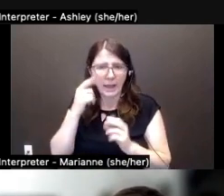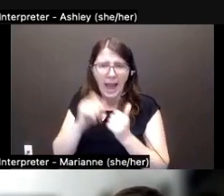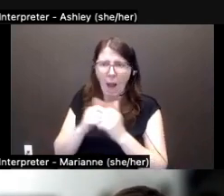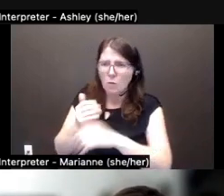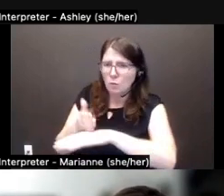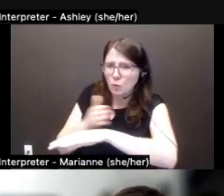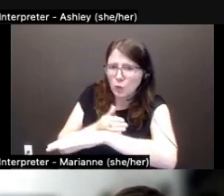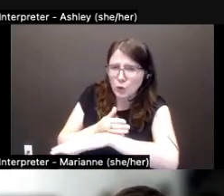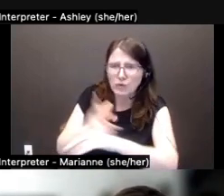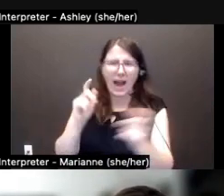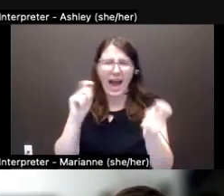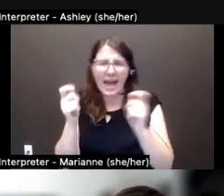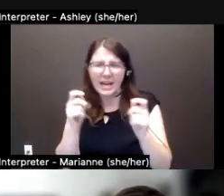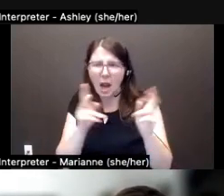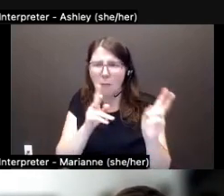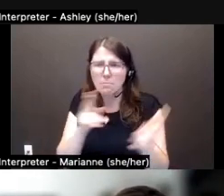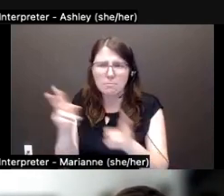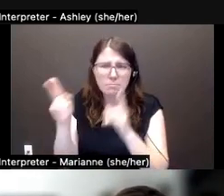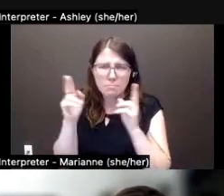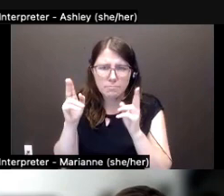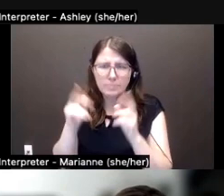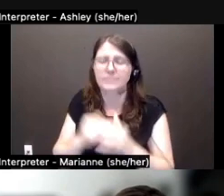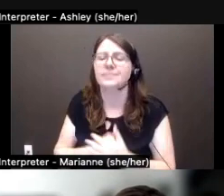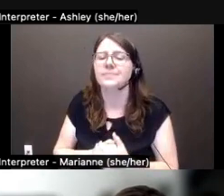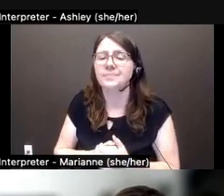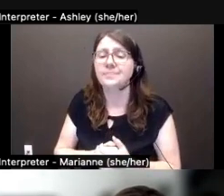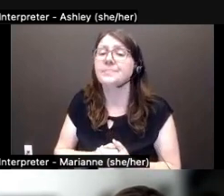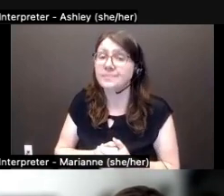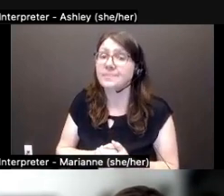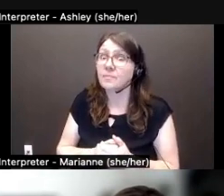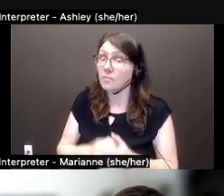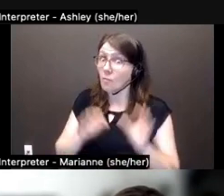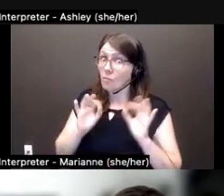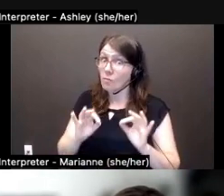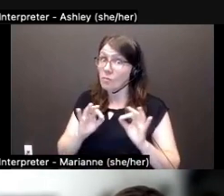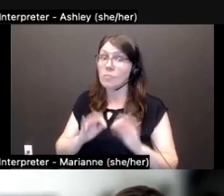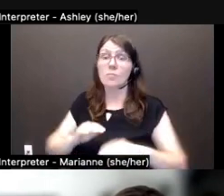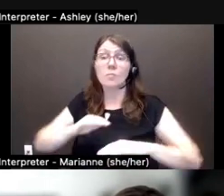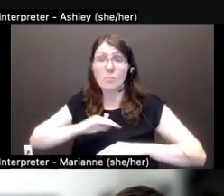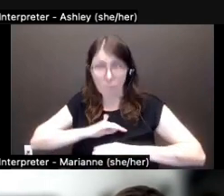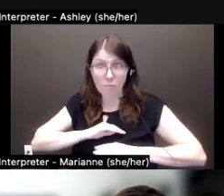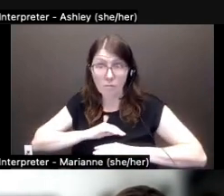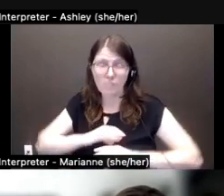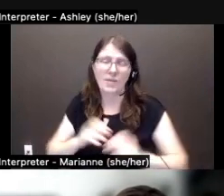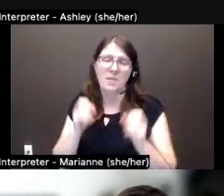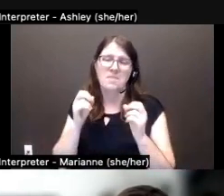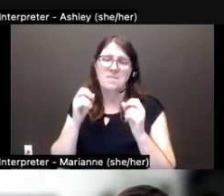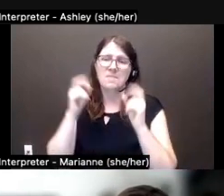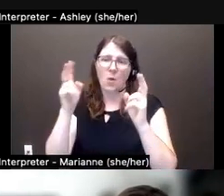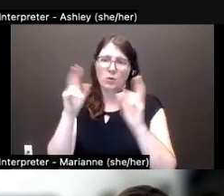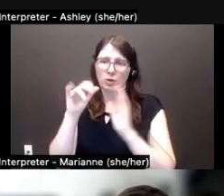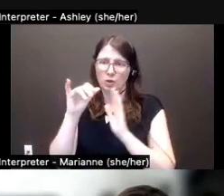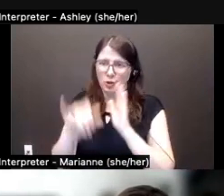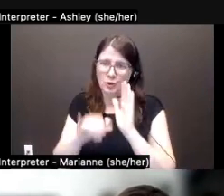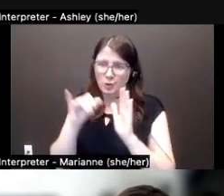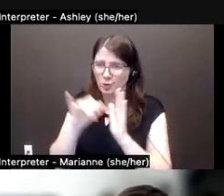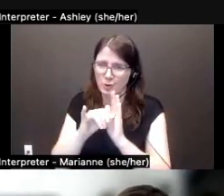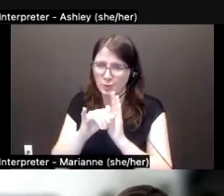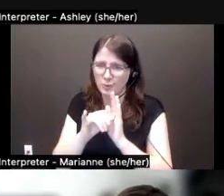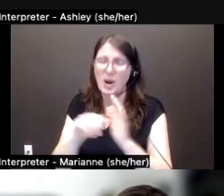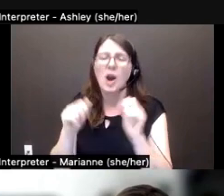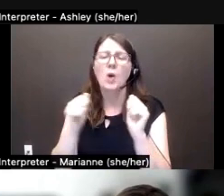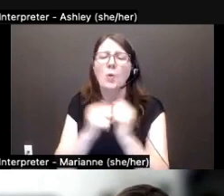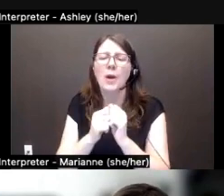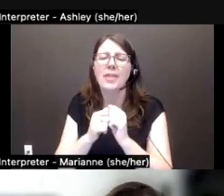just list it and put it up in the YouTube channel, put the screen capture